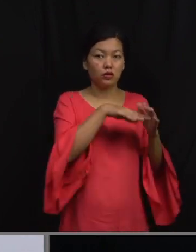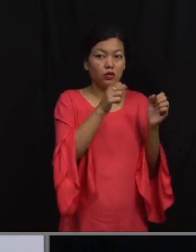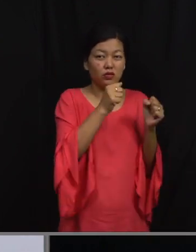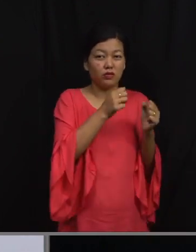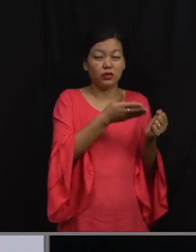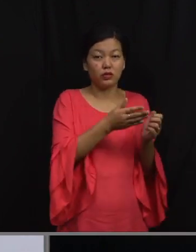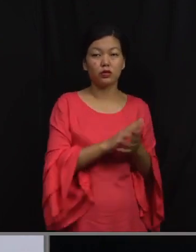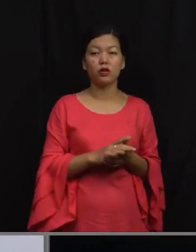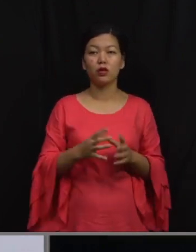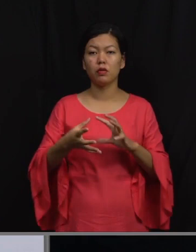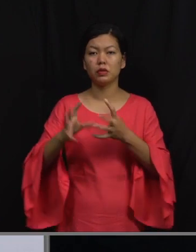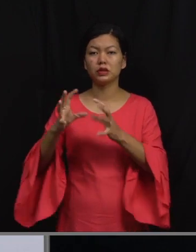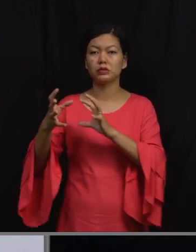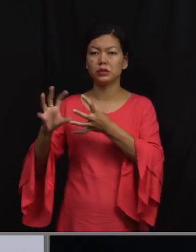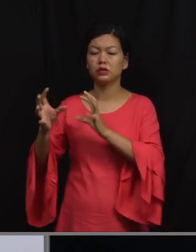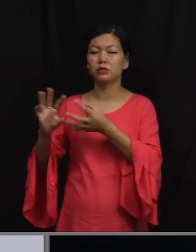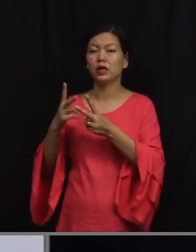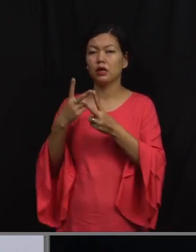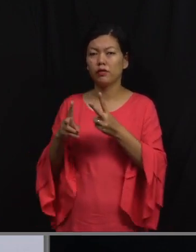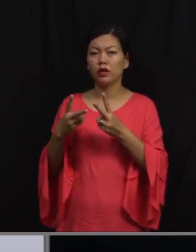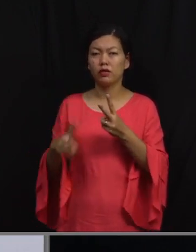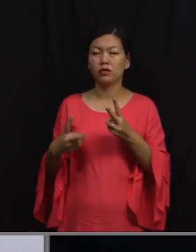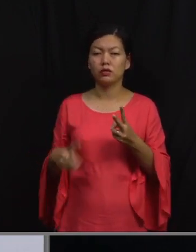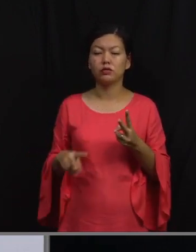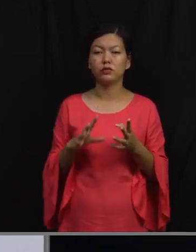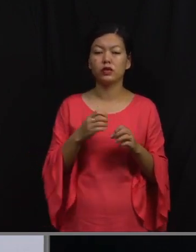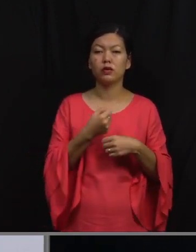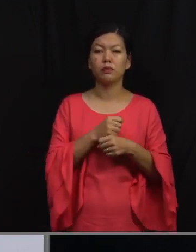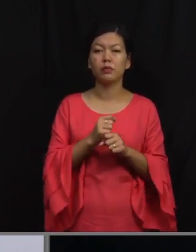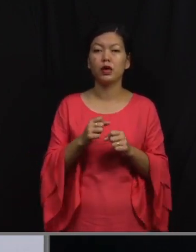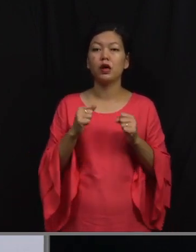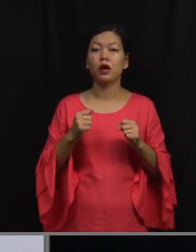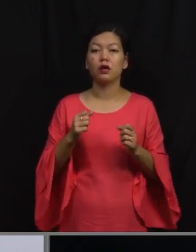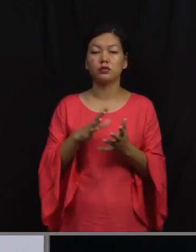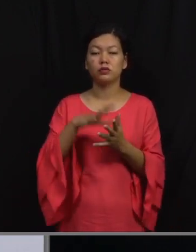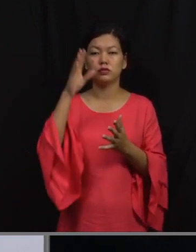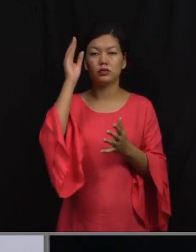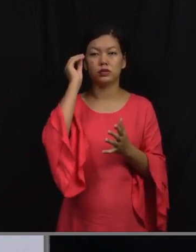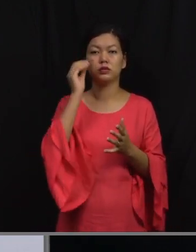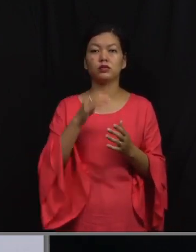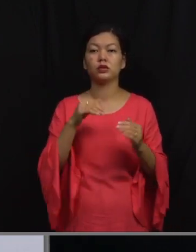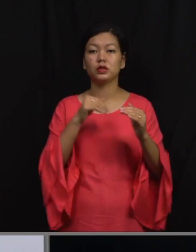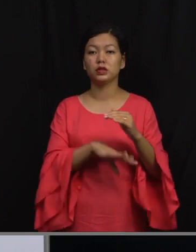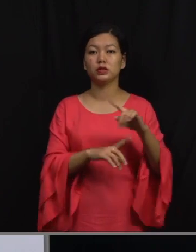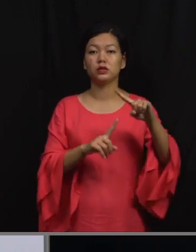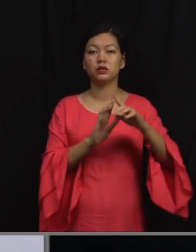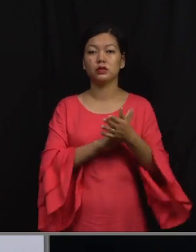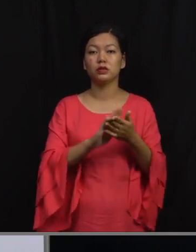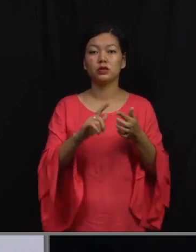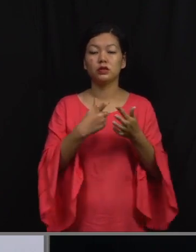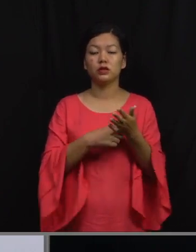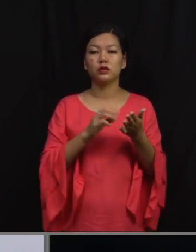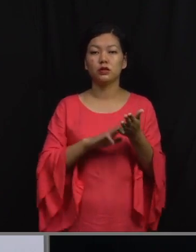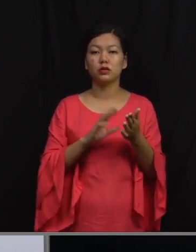design, means like there are numerous ways. Okay, so when we learn the thermodynamics, okay, so now, so this is about the scope of